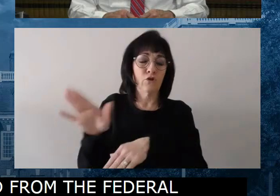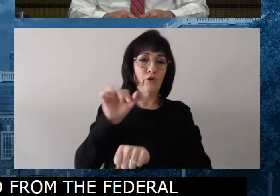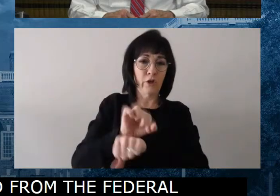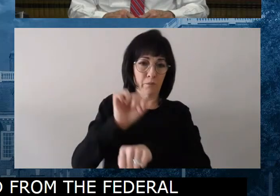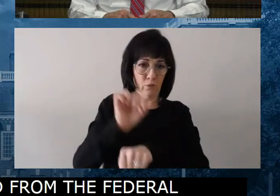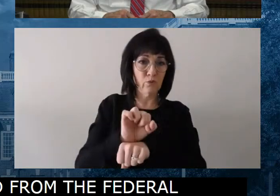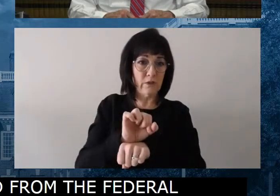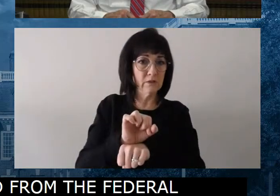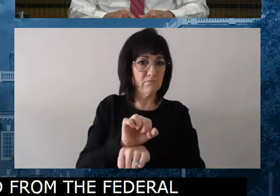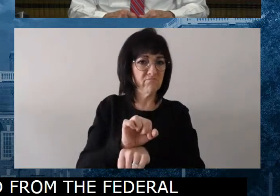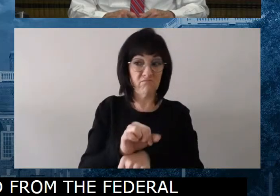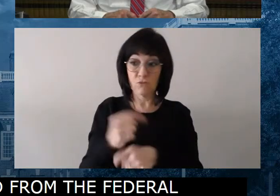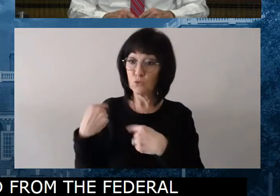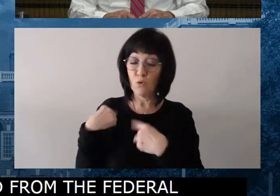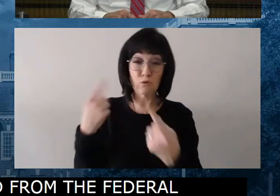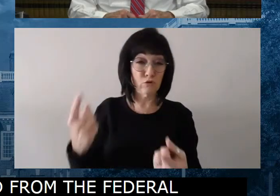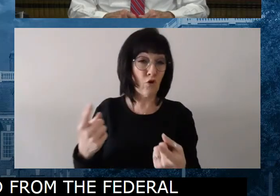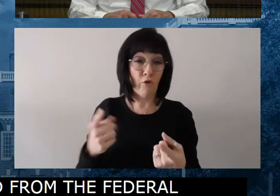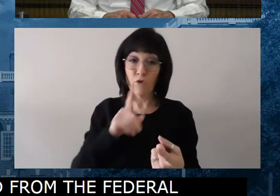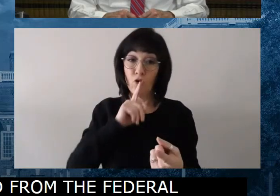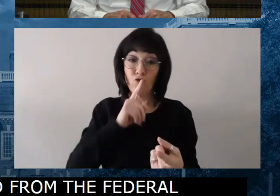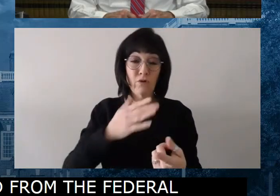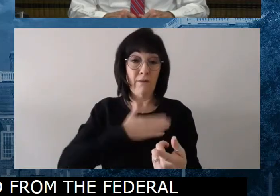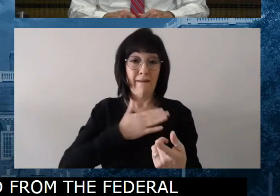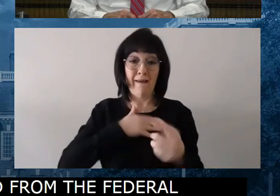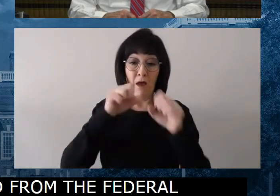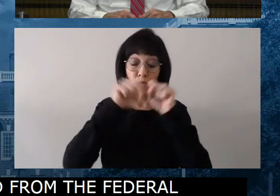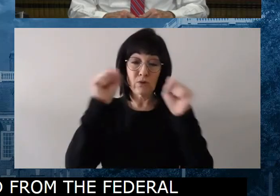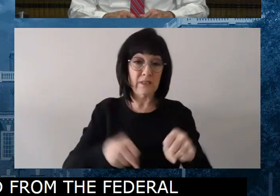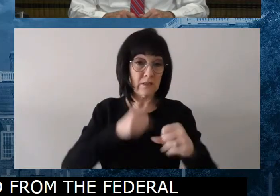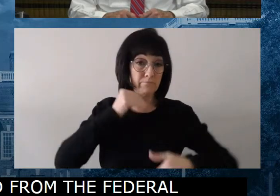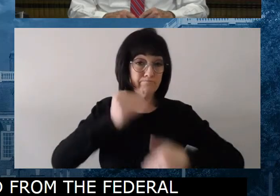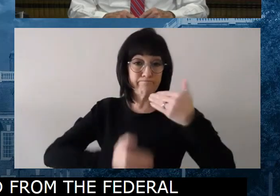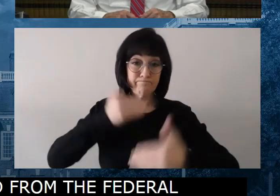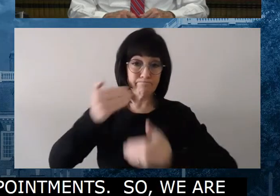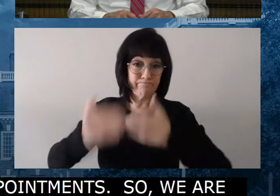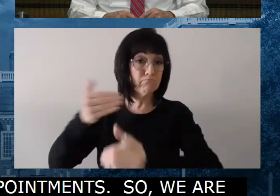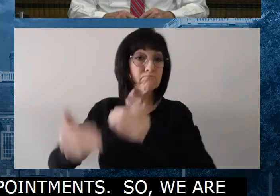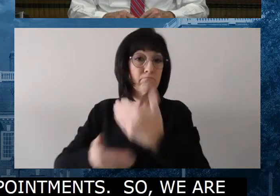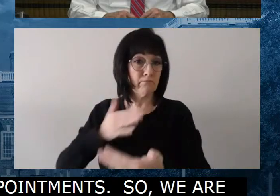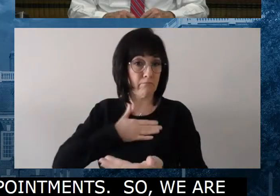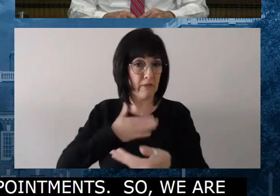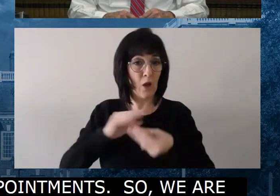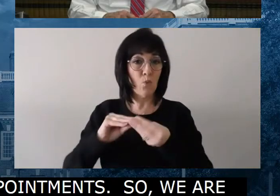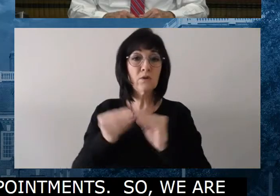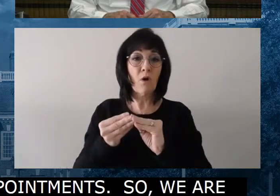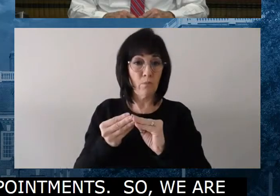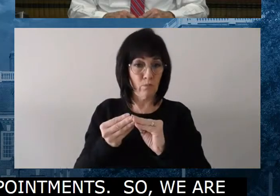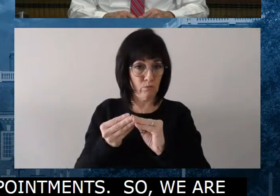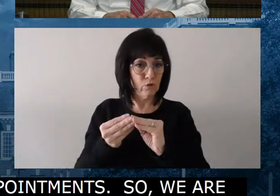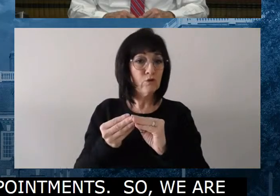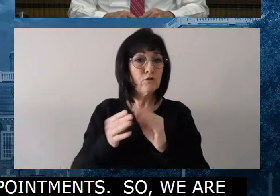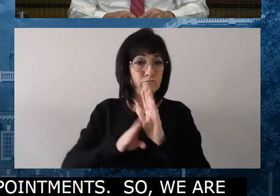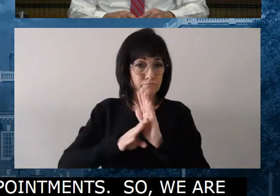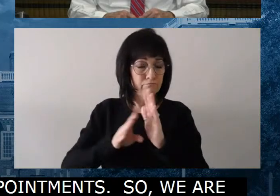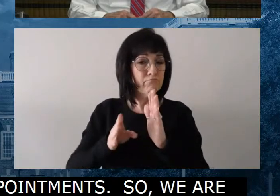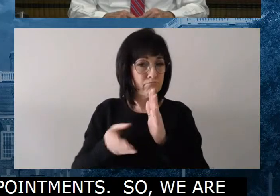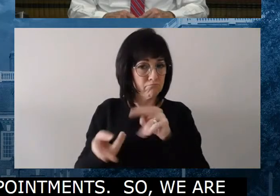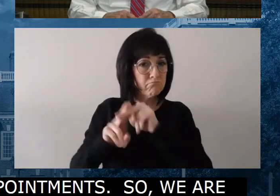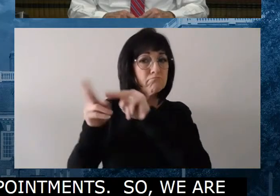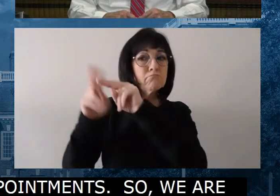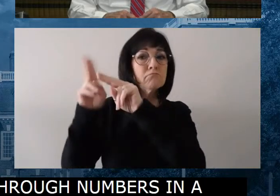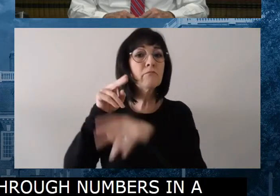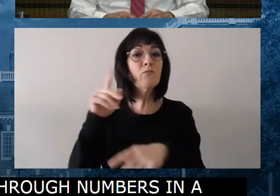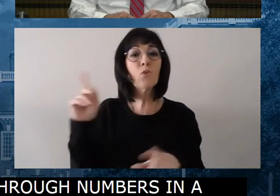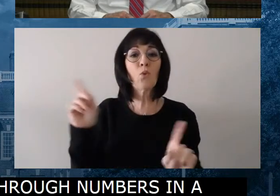real progress. We'll go through those numbers in a minute, but I do want to thank AJ and his team